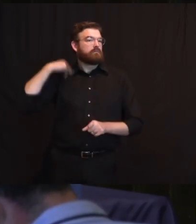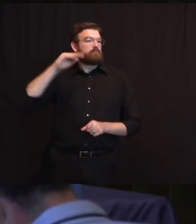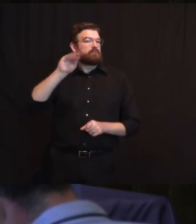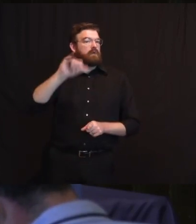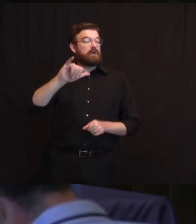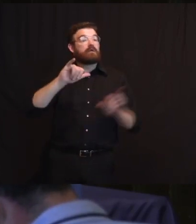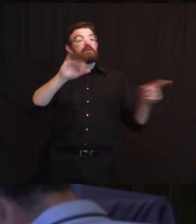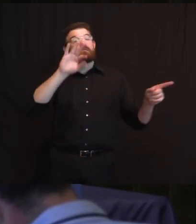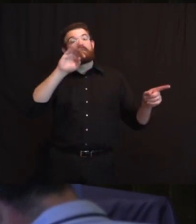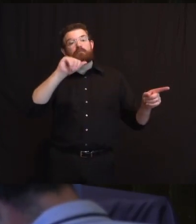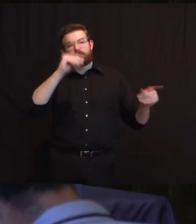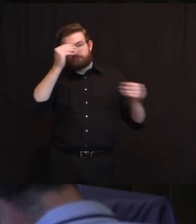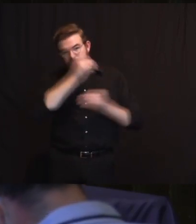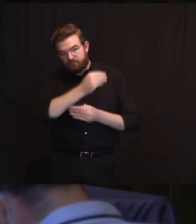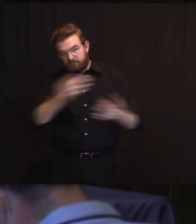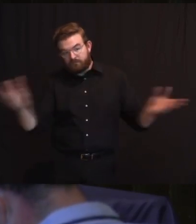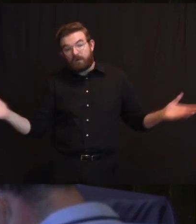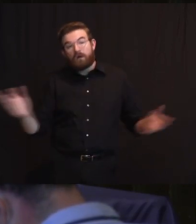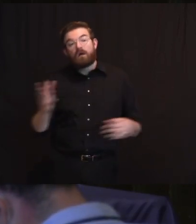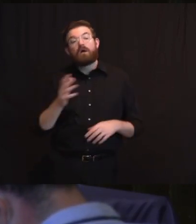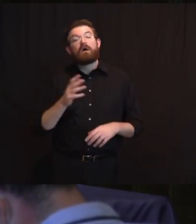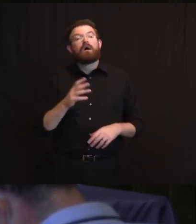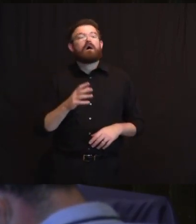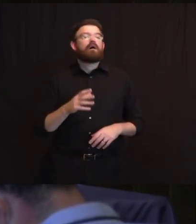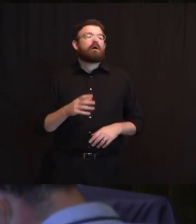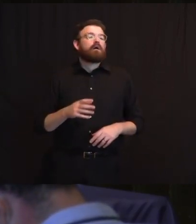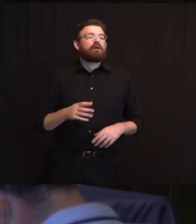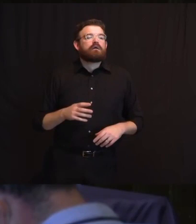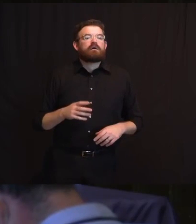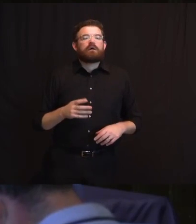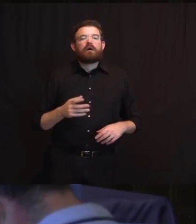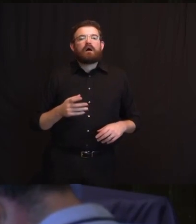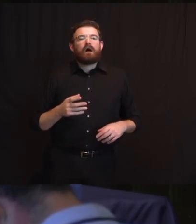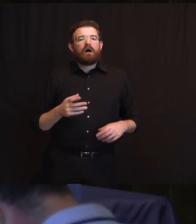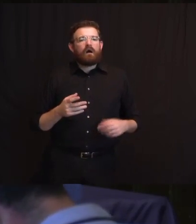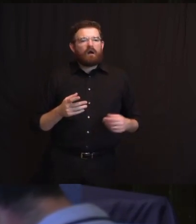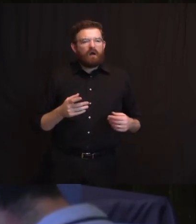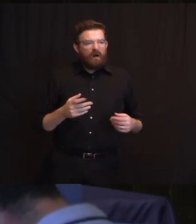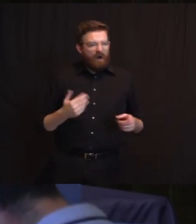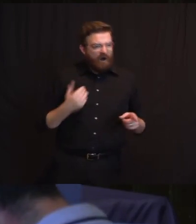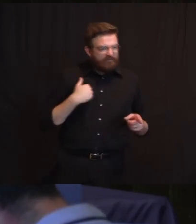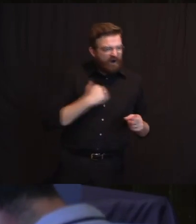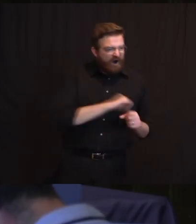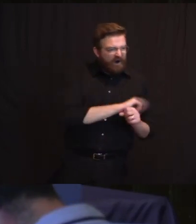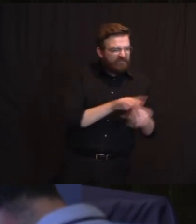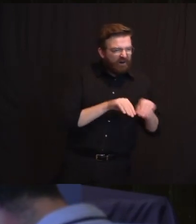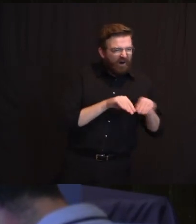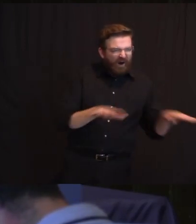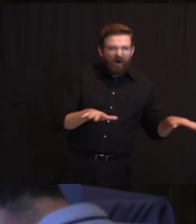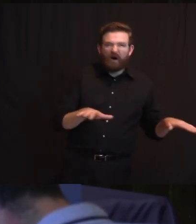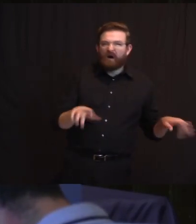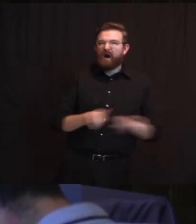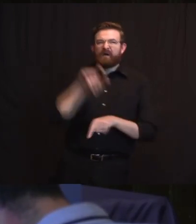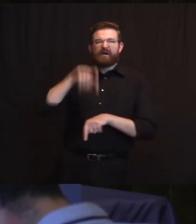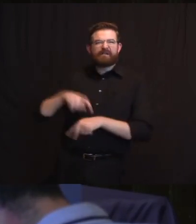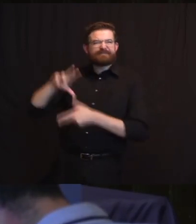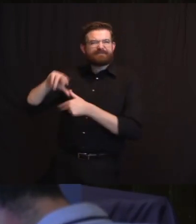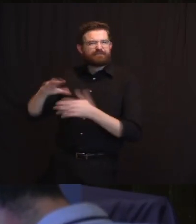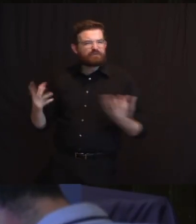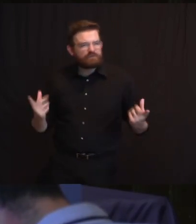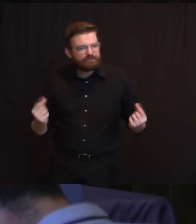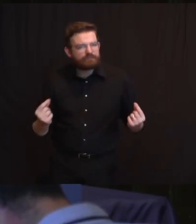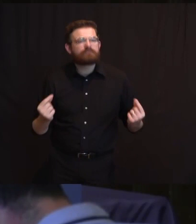pandemic operational guidance and how things will be different based upon this pandemic, how the State Emergency Operations Center